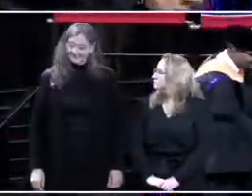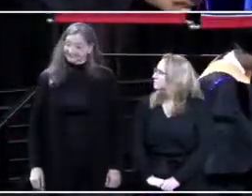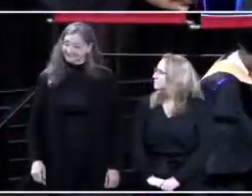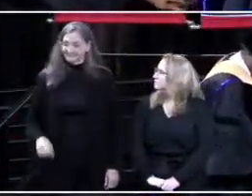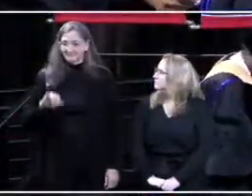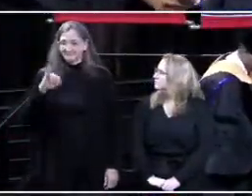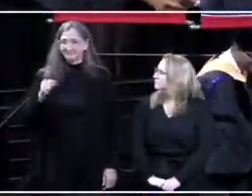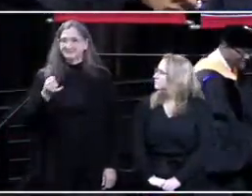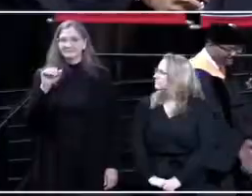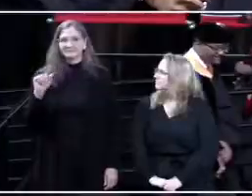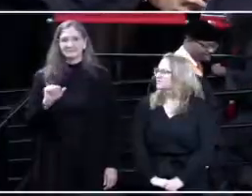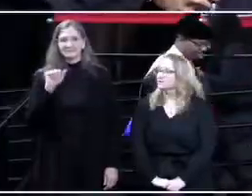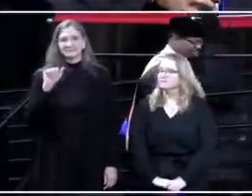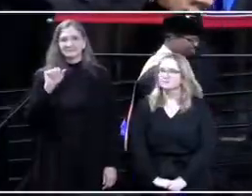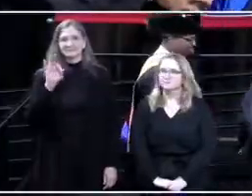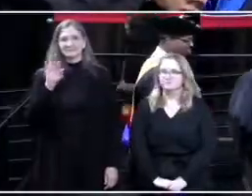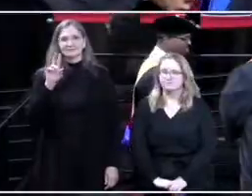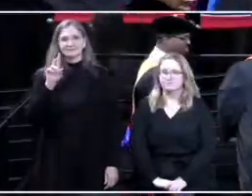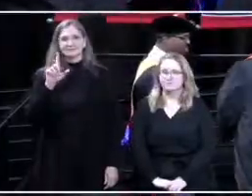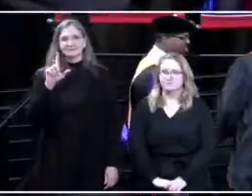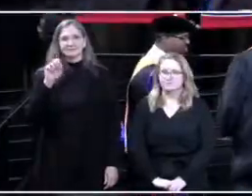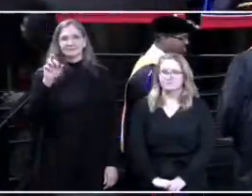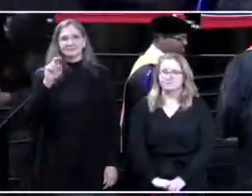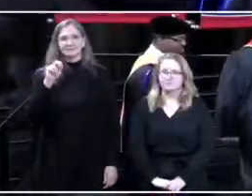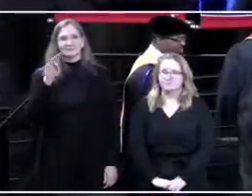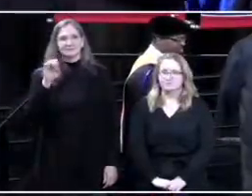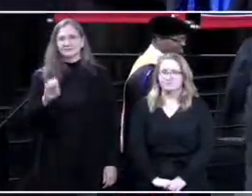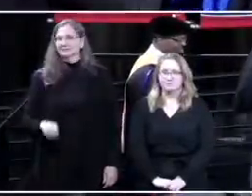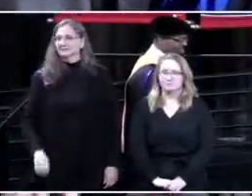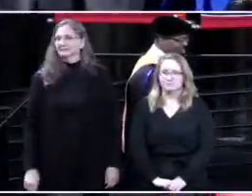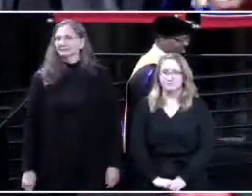Jalen Aliana Florence.